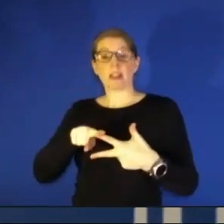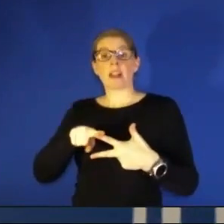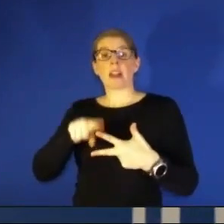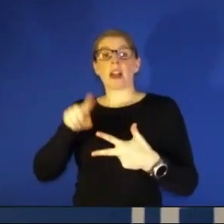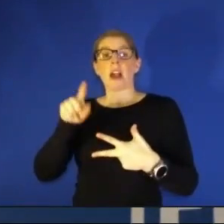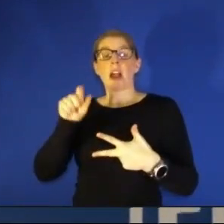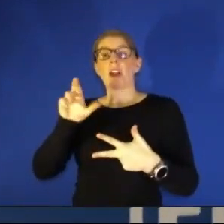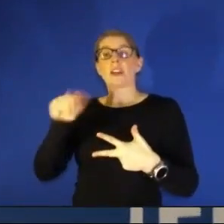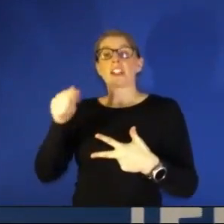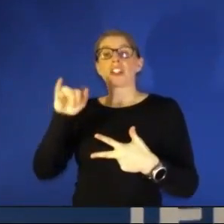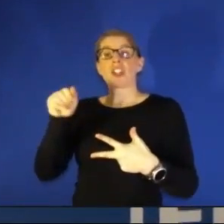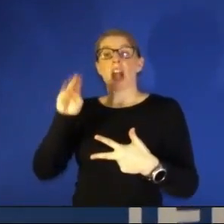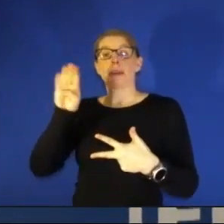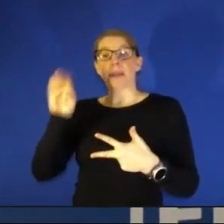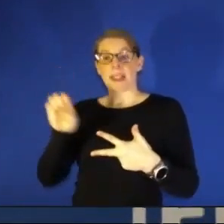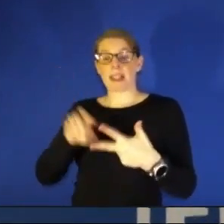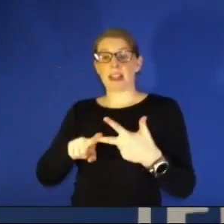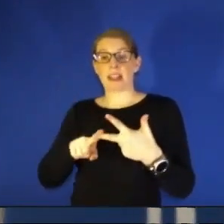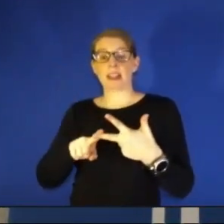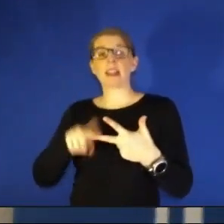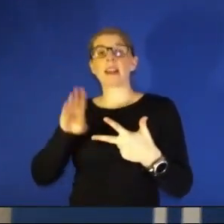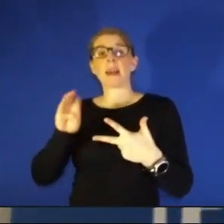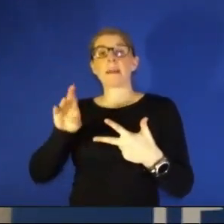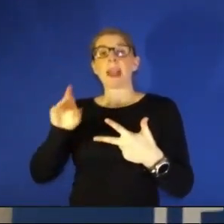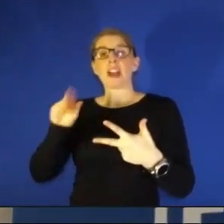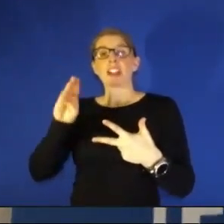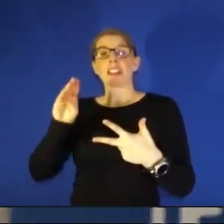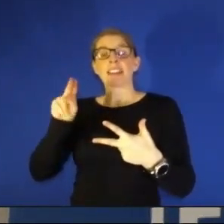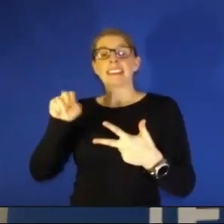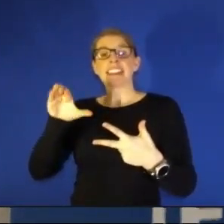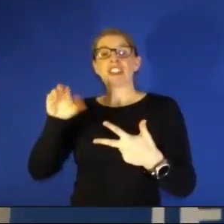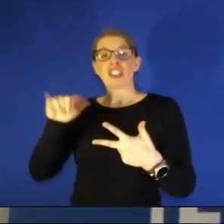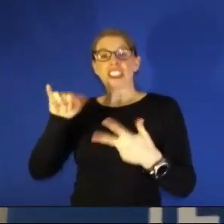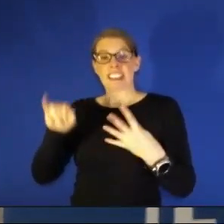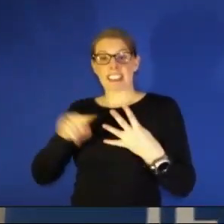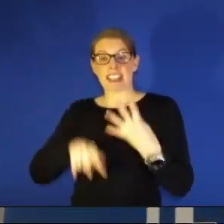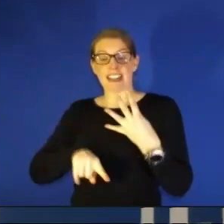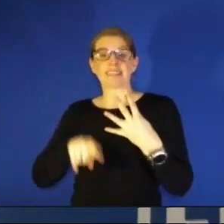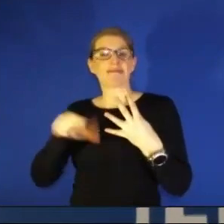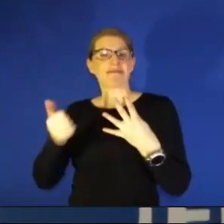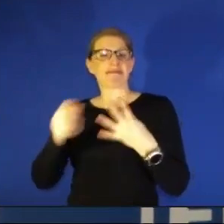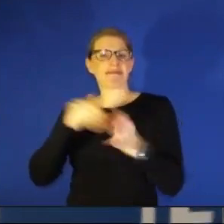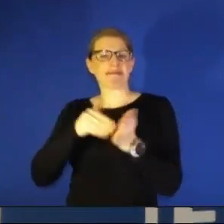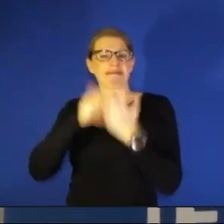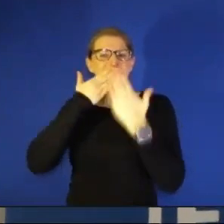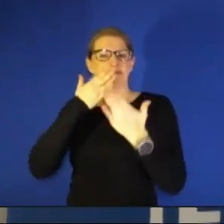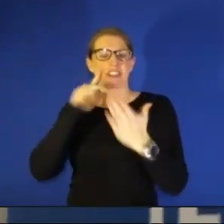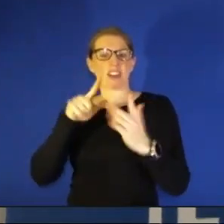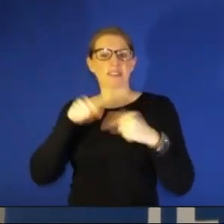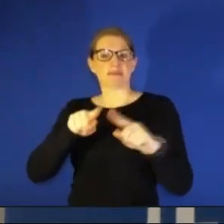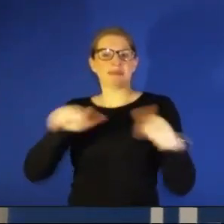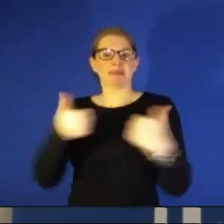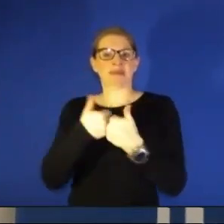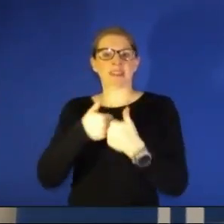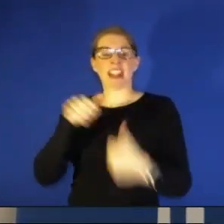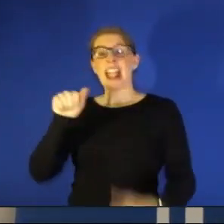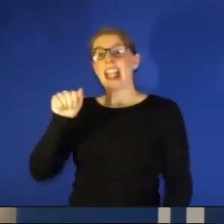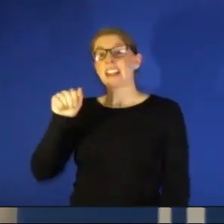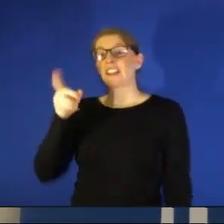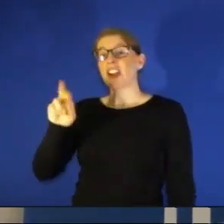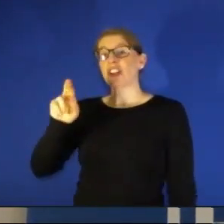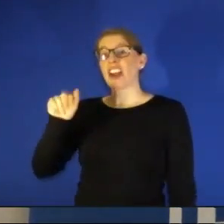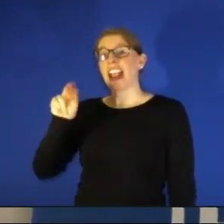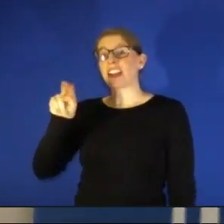Dr. Al-Kaspouls, Dr. Vera Muccianini for helping me through my cancer challenge, and Dr. Andra for being a great primary